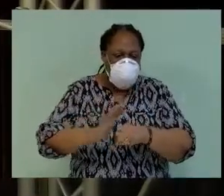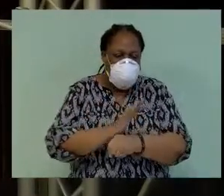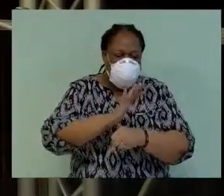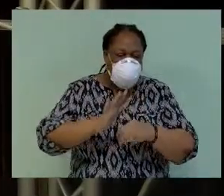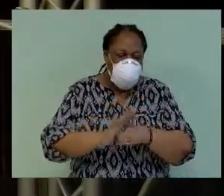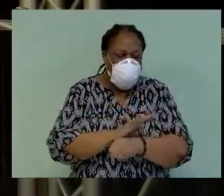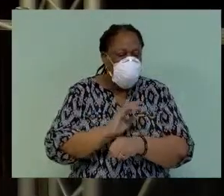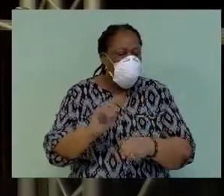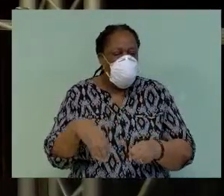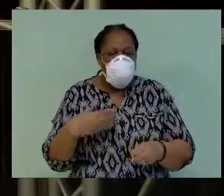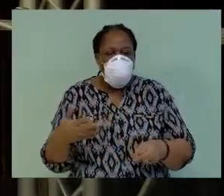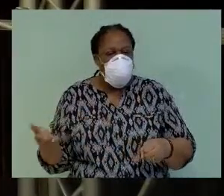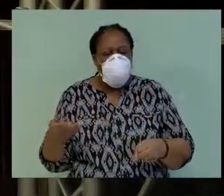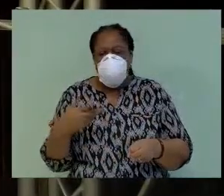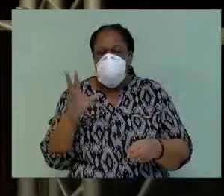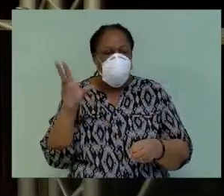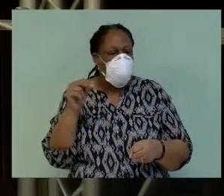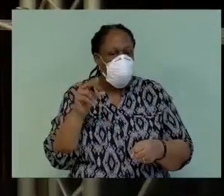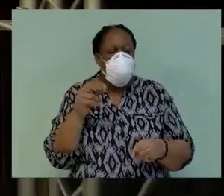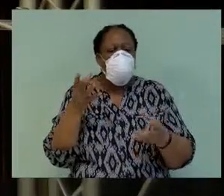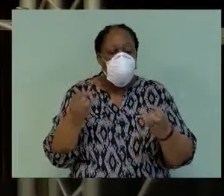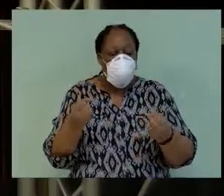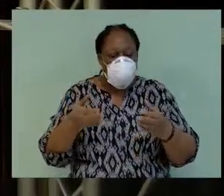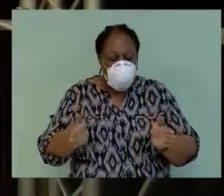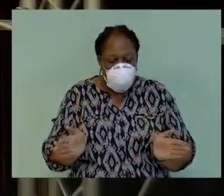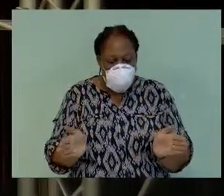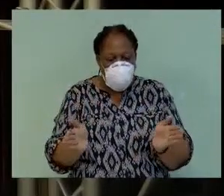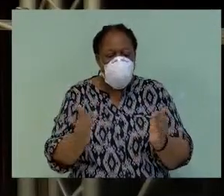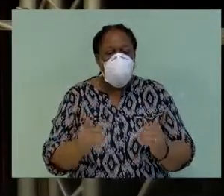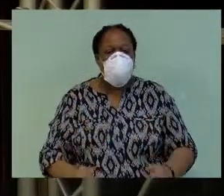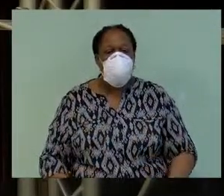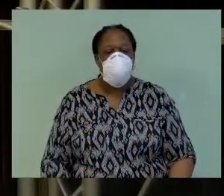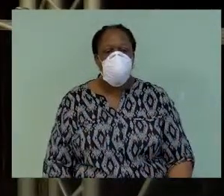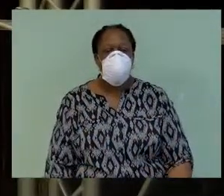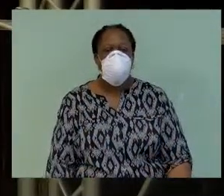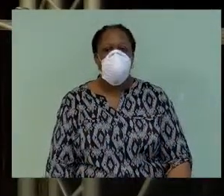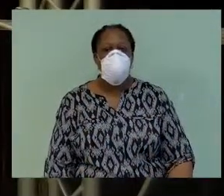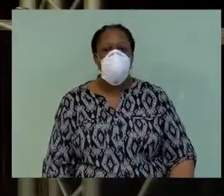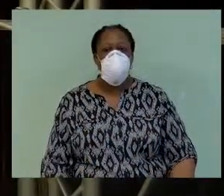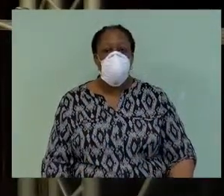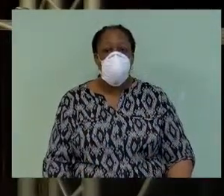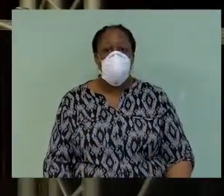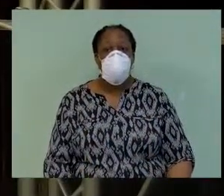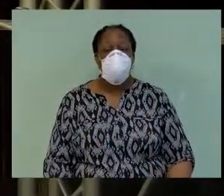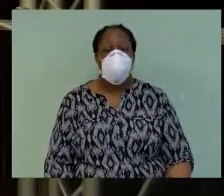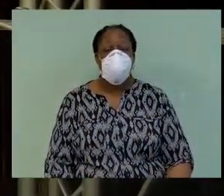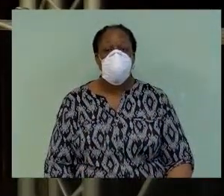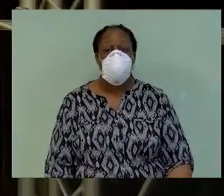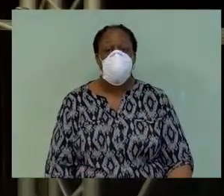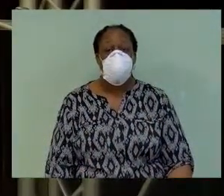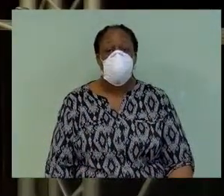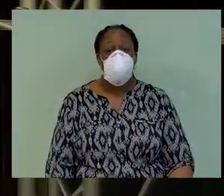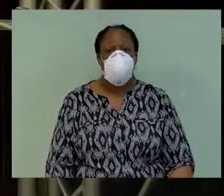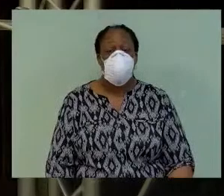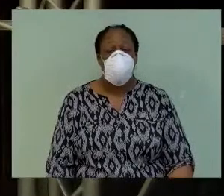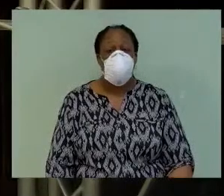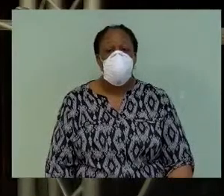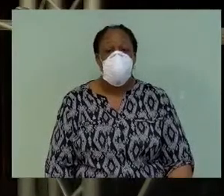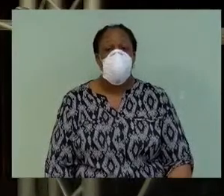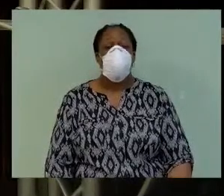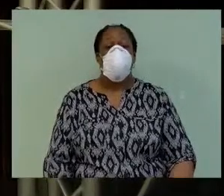number of measures that are necessary to both facilitating court hearings that allow parties to